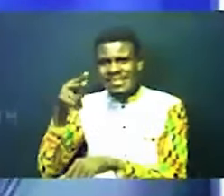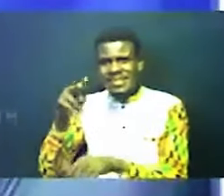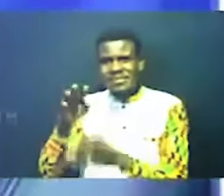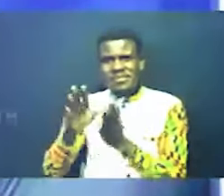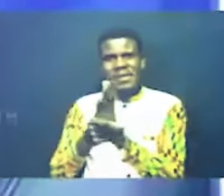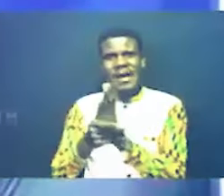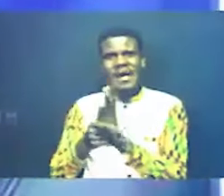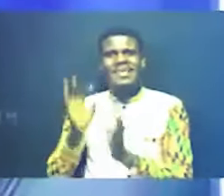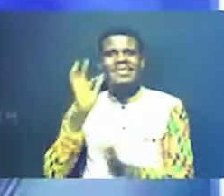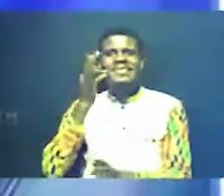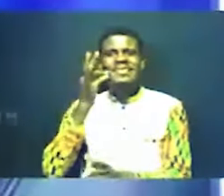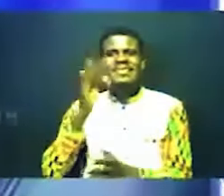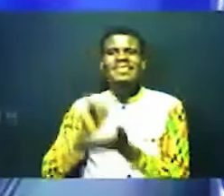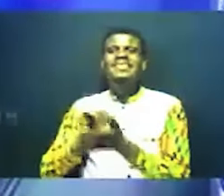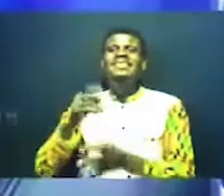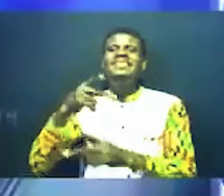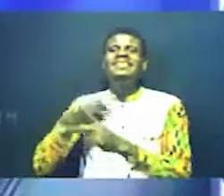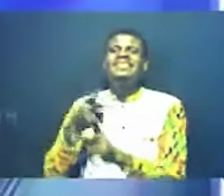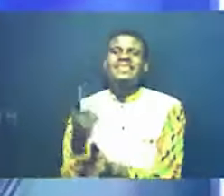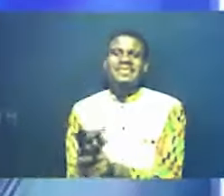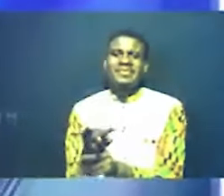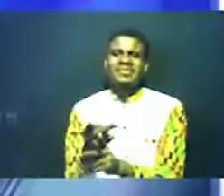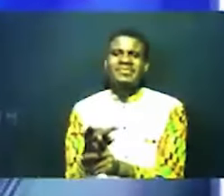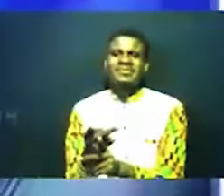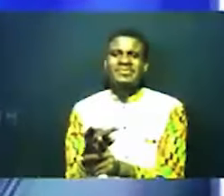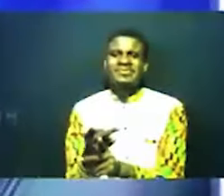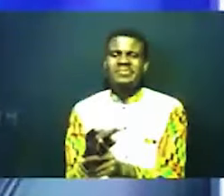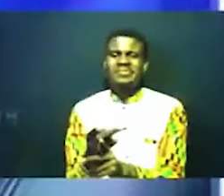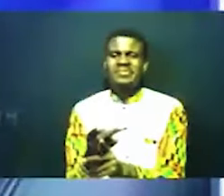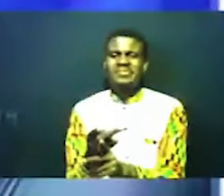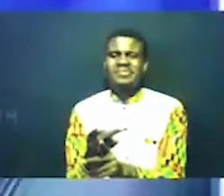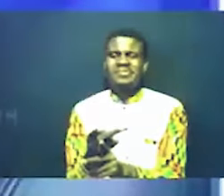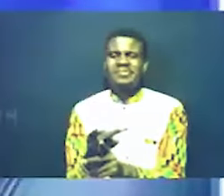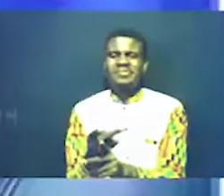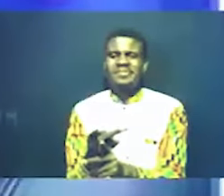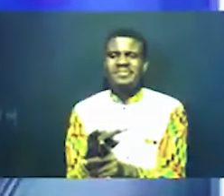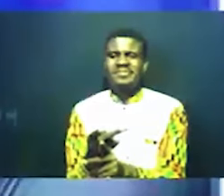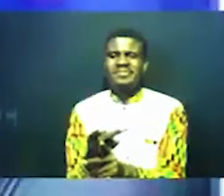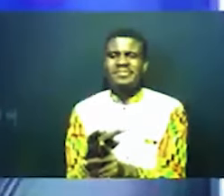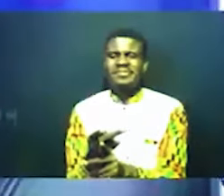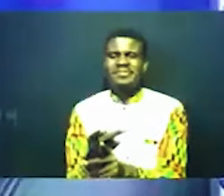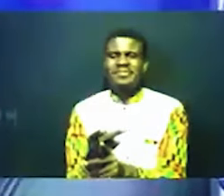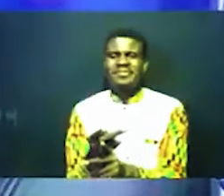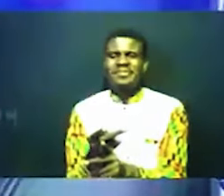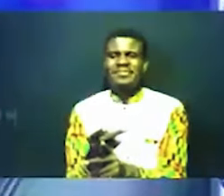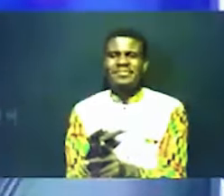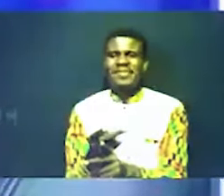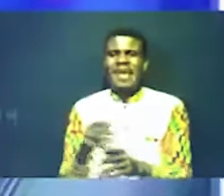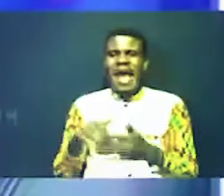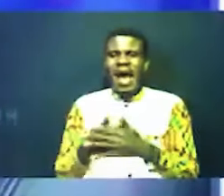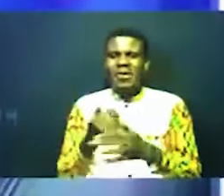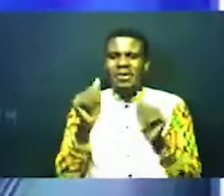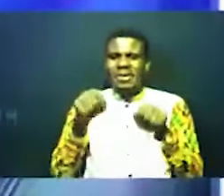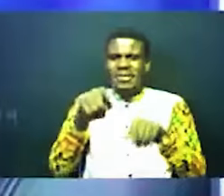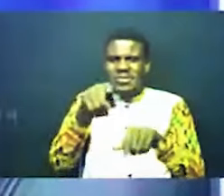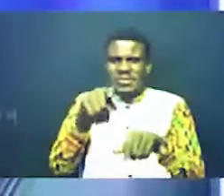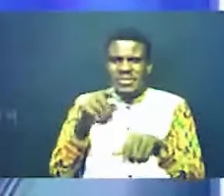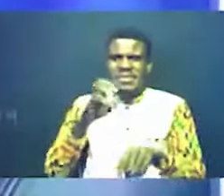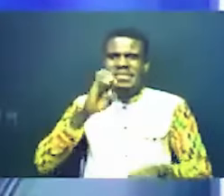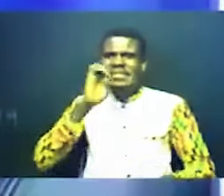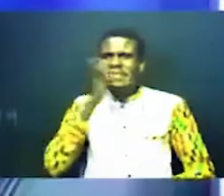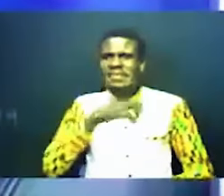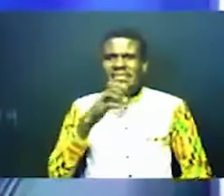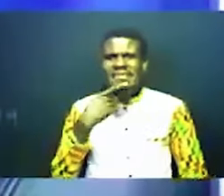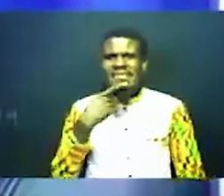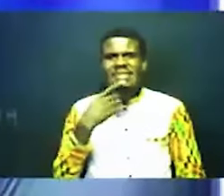You brood of vipers. How can you, who are evil, say